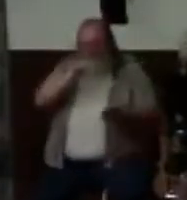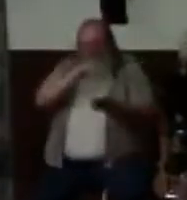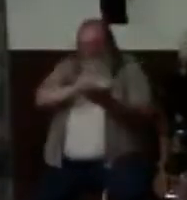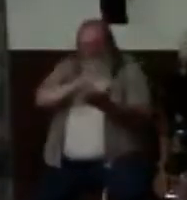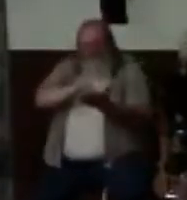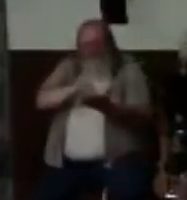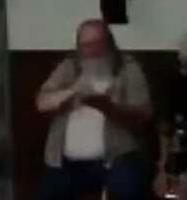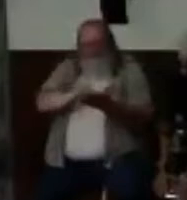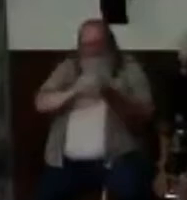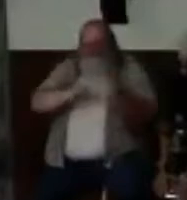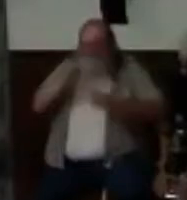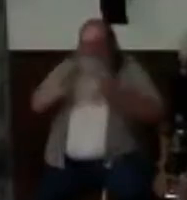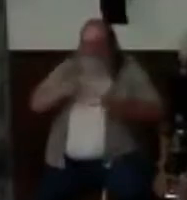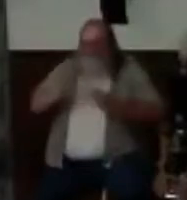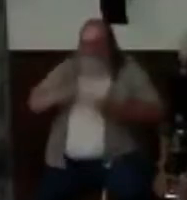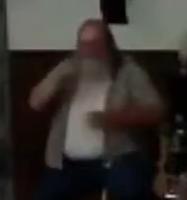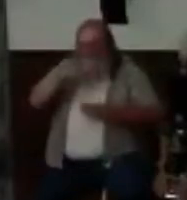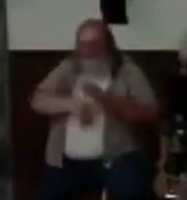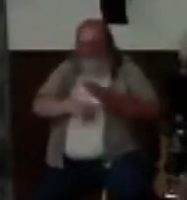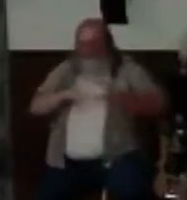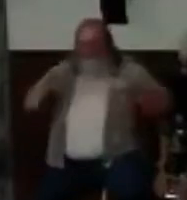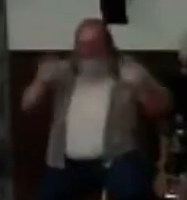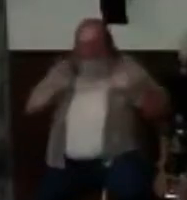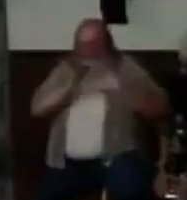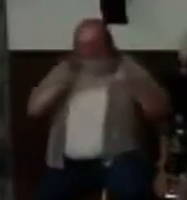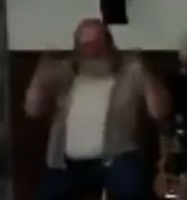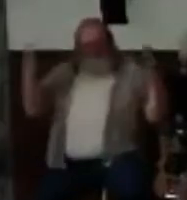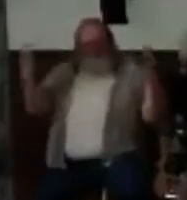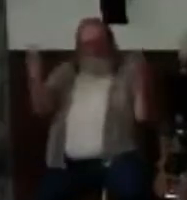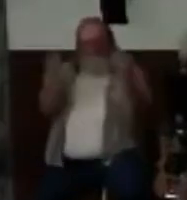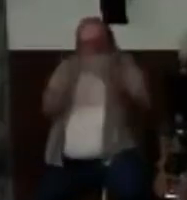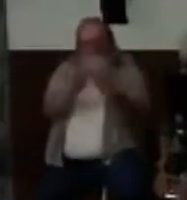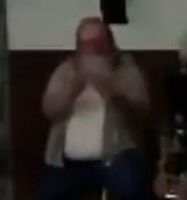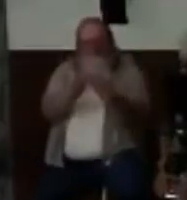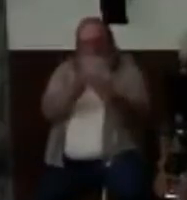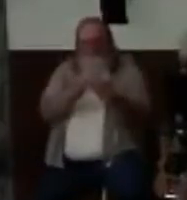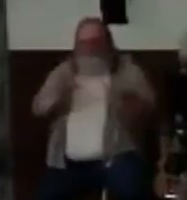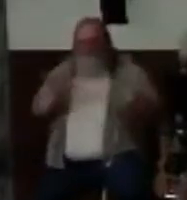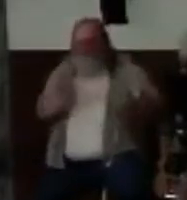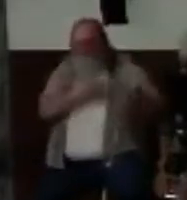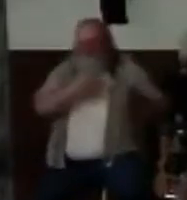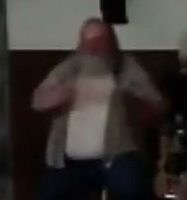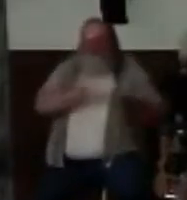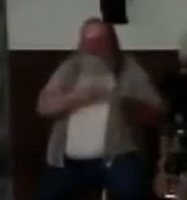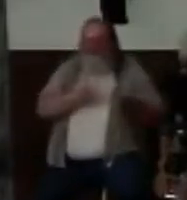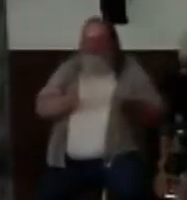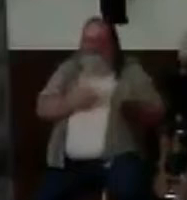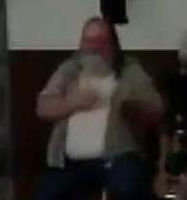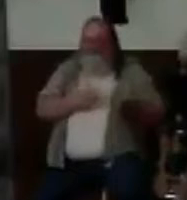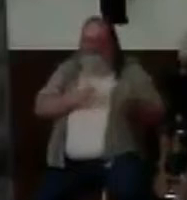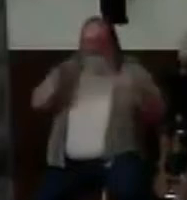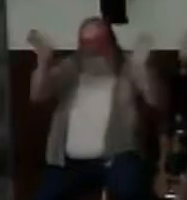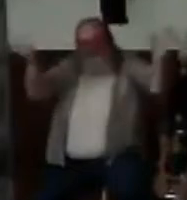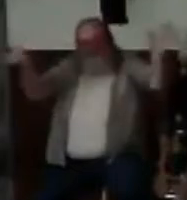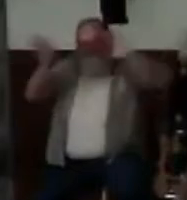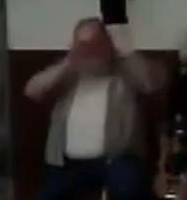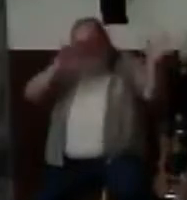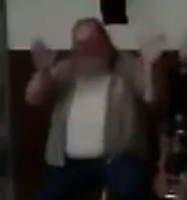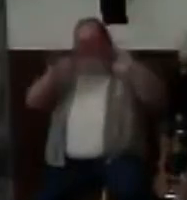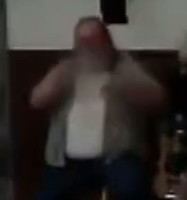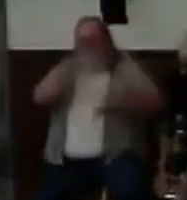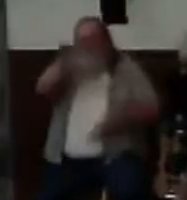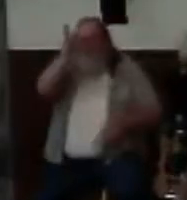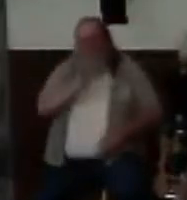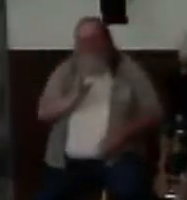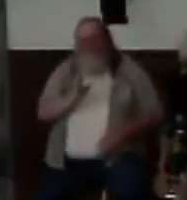a stadium praising God, singing your favorite hymn, and giving God all of the glory? Just close your